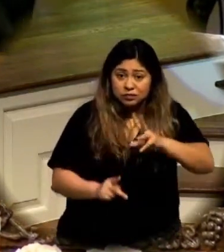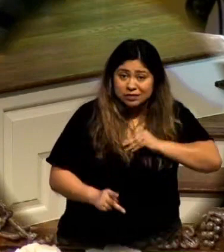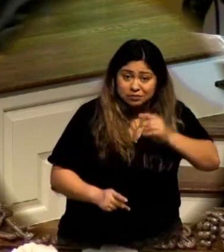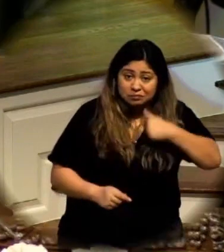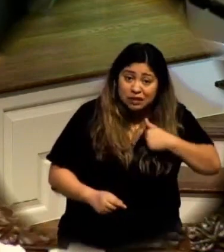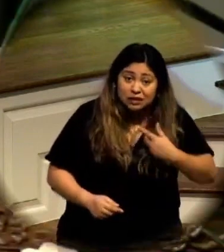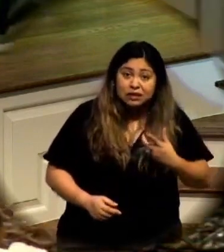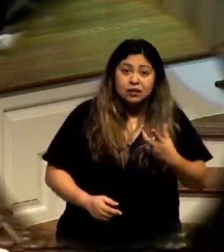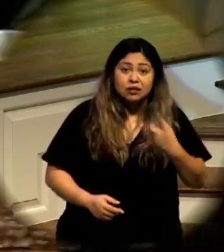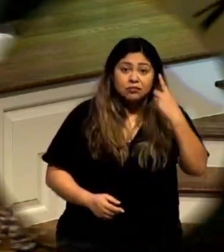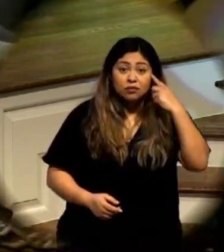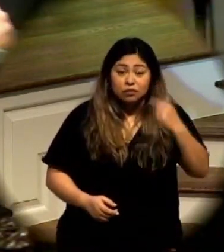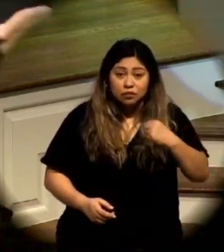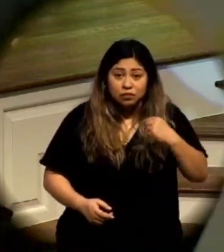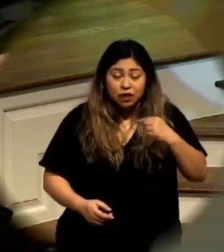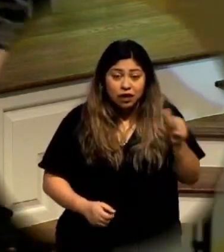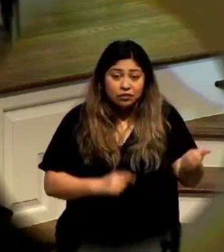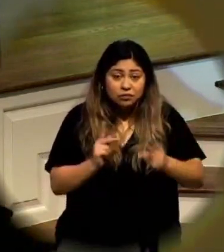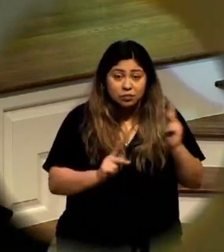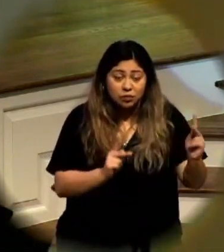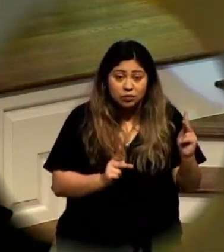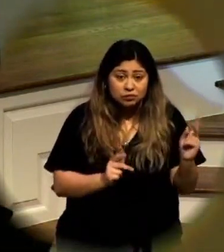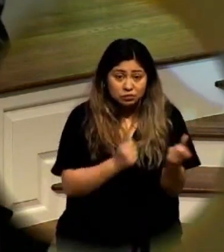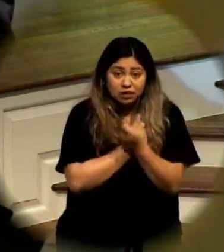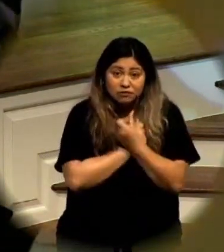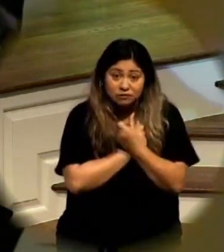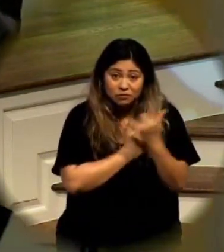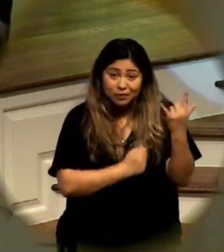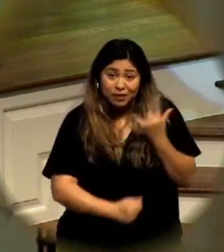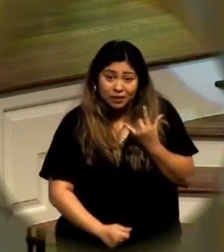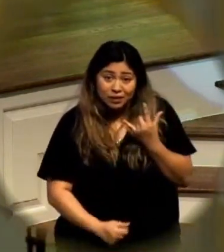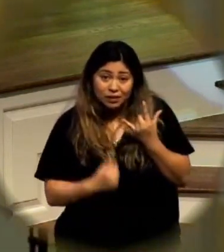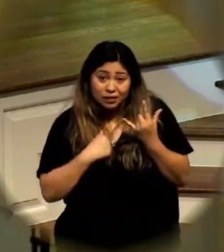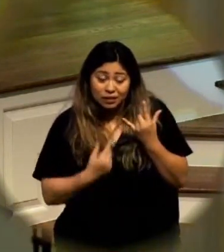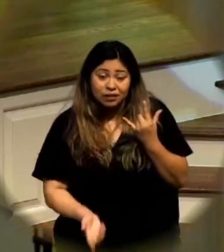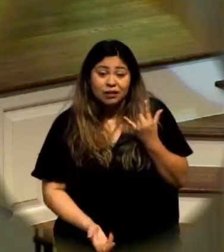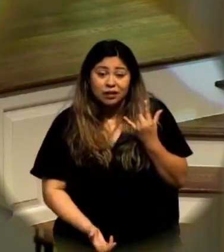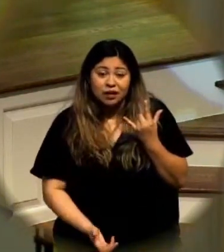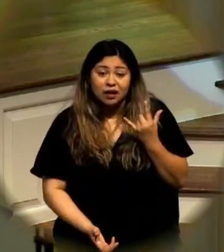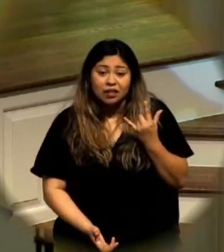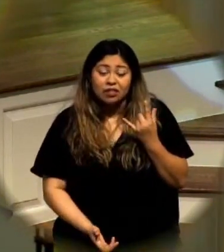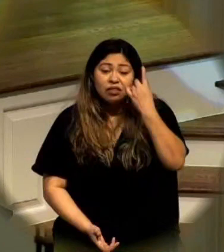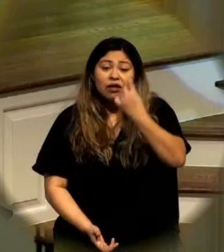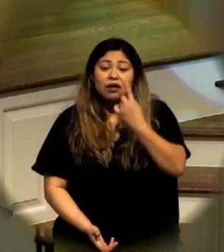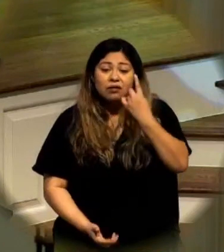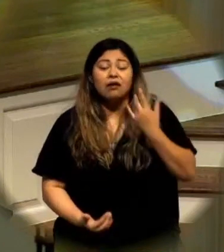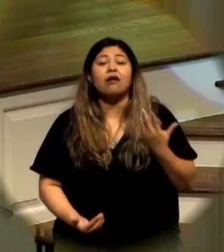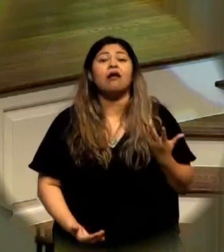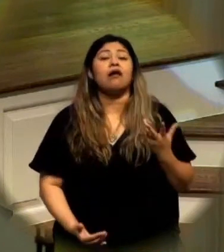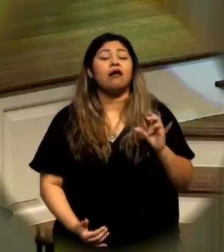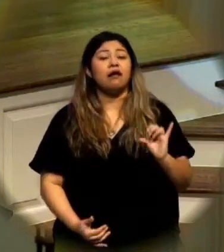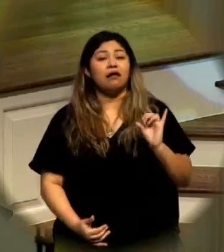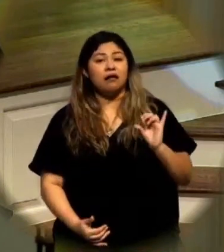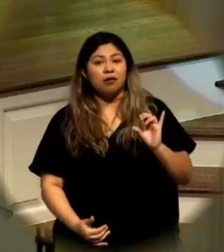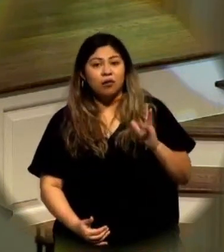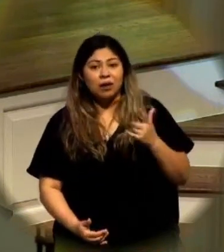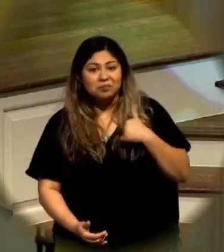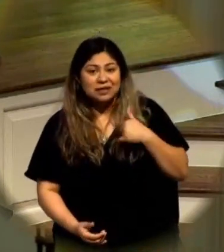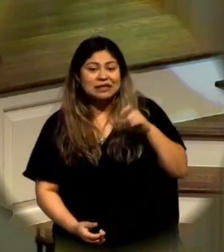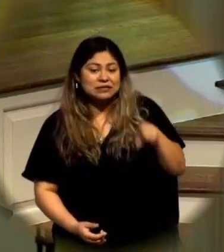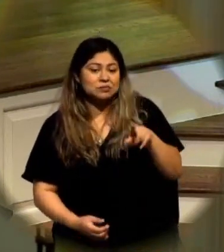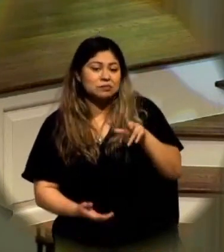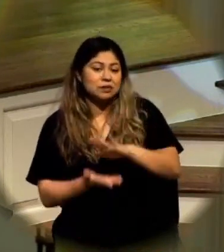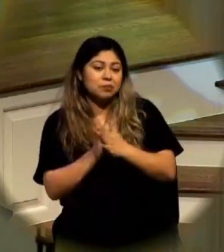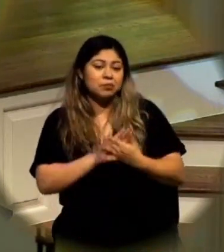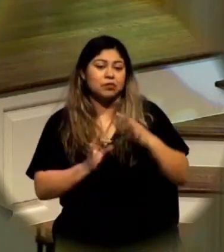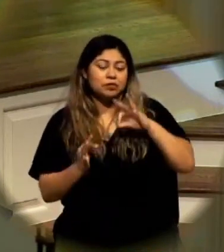very early in my ministry, Allison and I drove home from Waco yesterday. Yesterday was the day we got to go to the football game at Baylor and sit in the president's